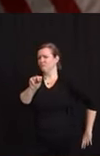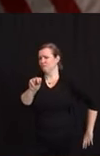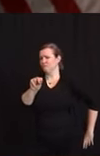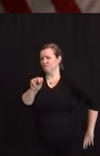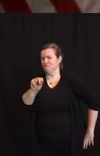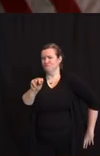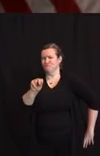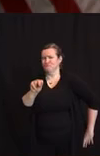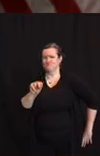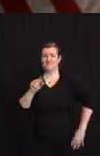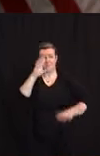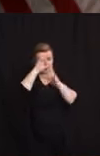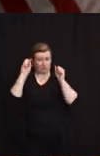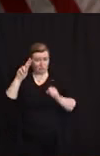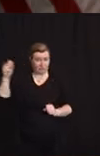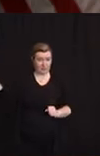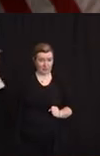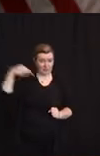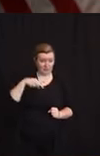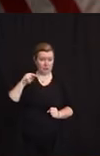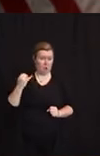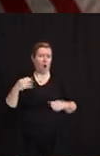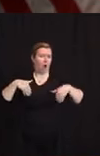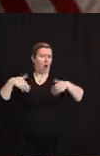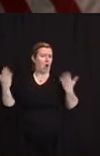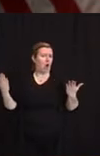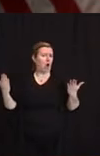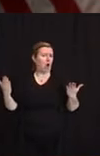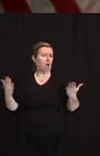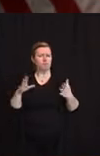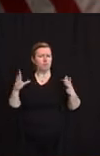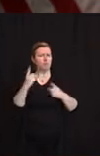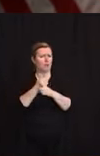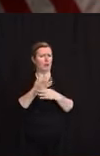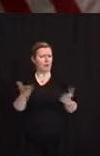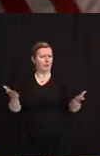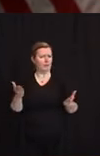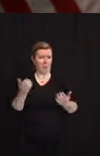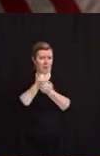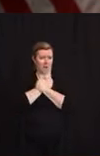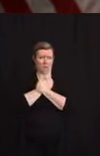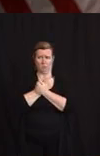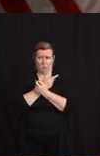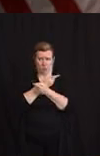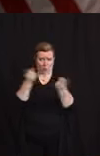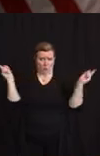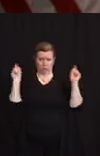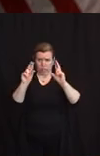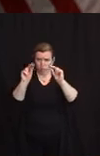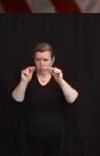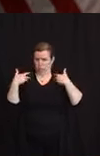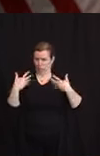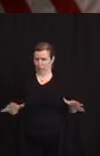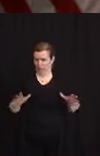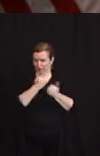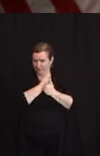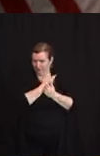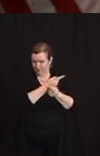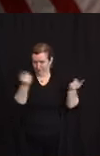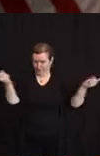do right by that. Thank you. Very quickly. So just to be clear, the question was about October, so no hugs in October